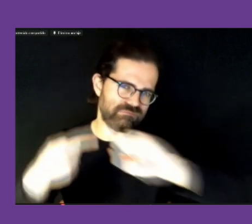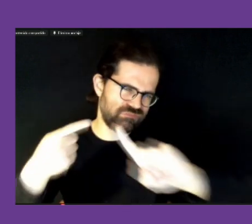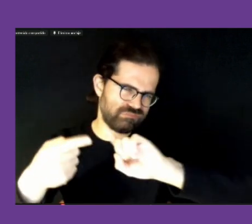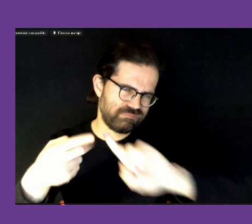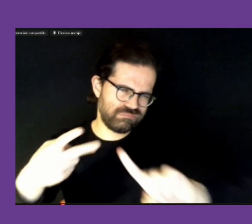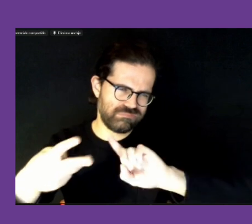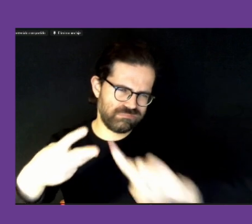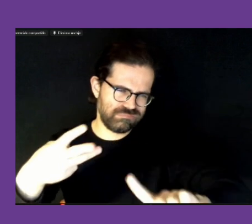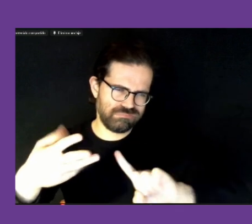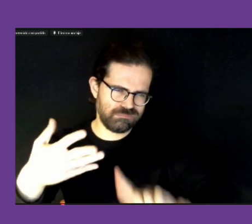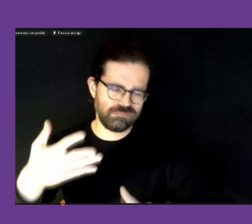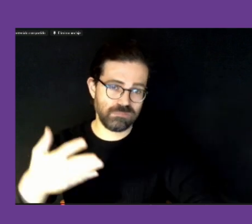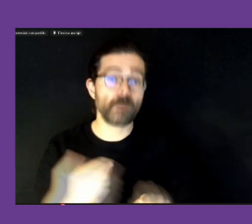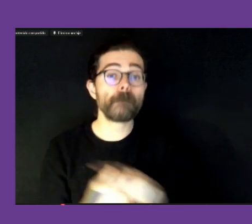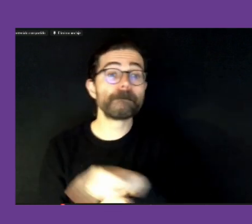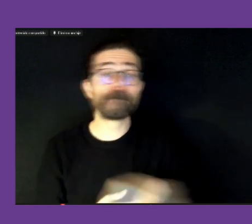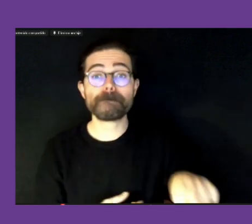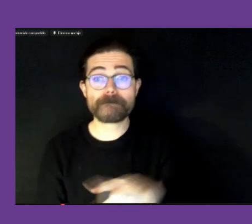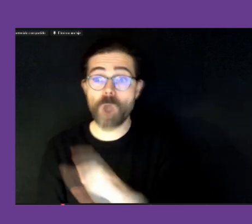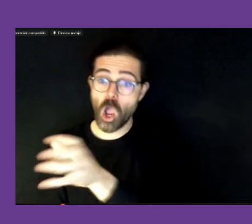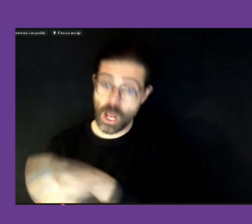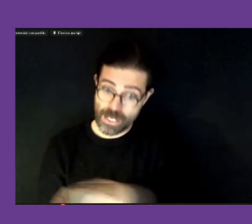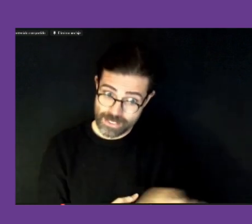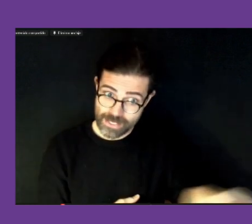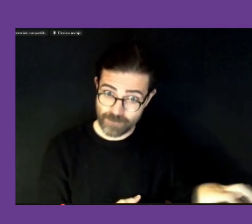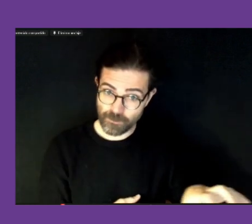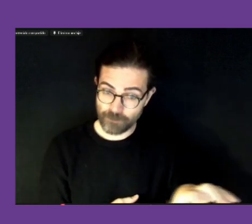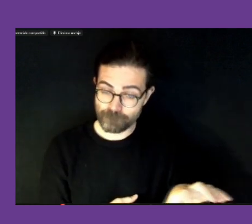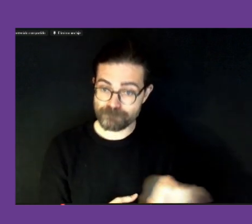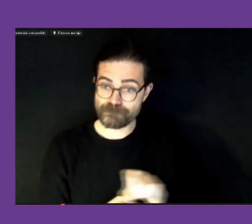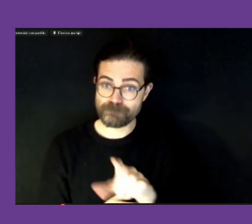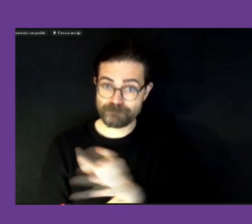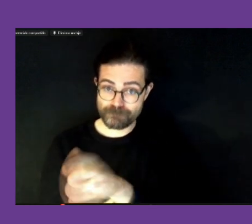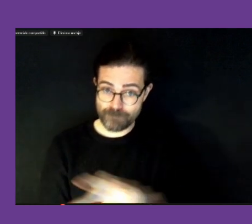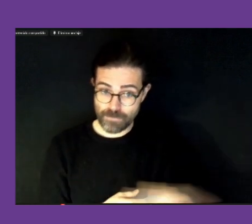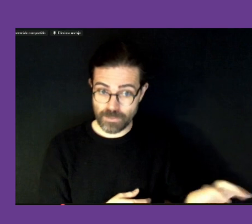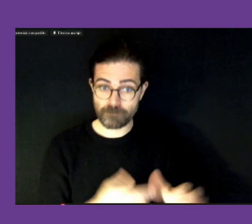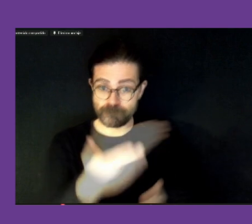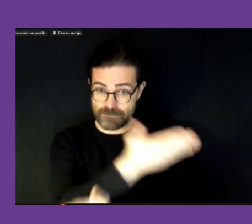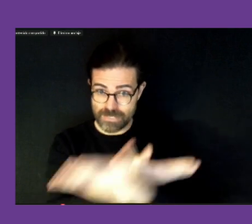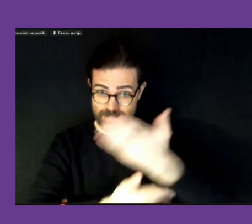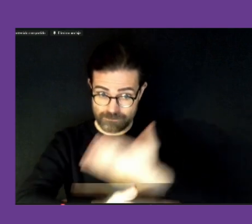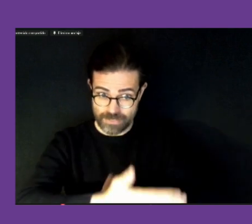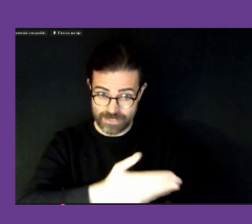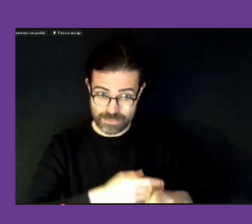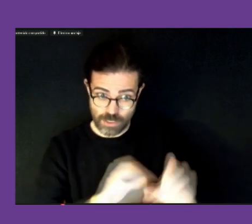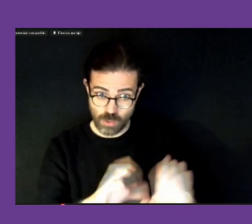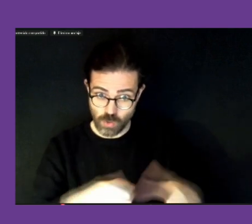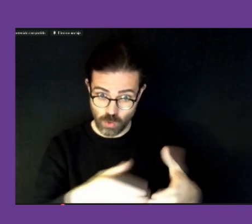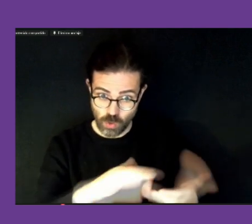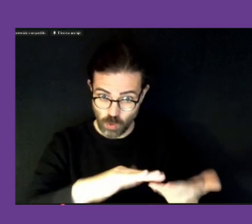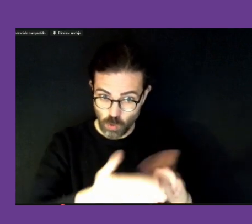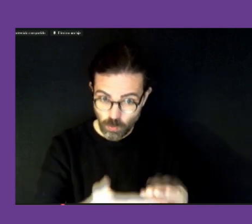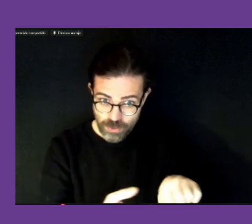those organizations at national level that represent the disability community in their country, plus